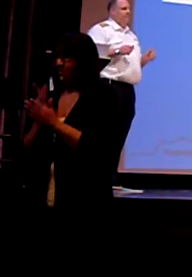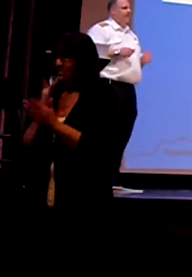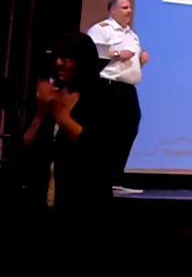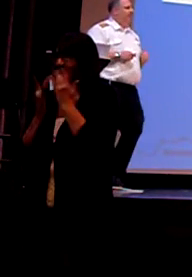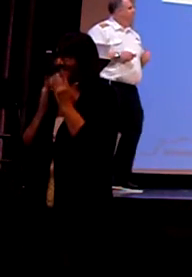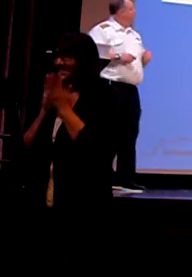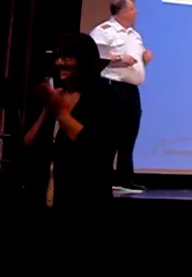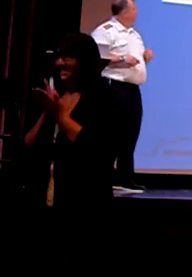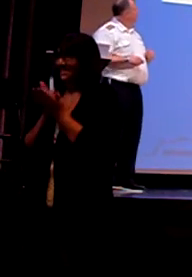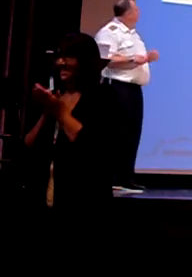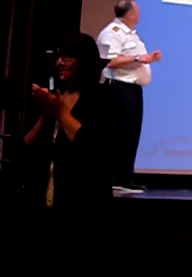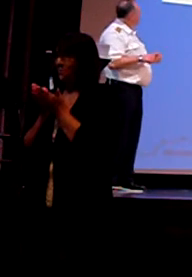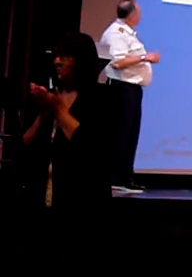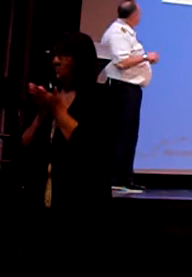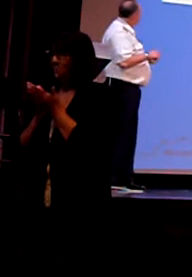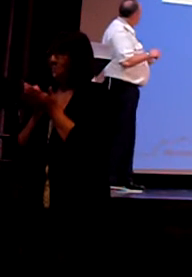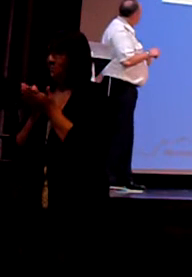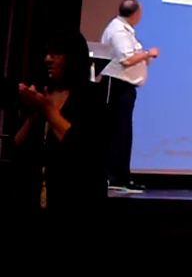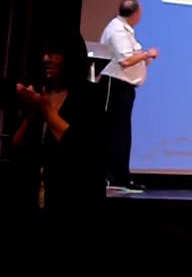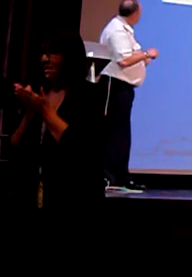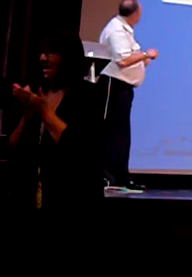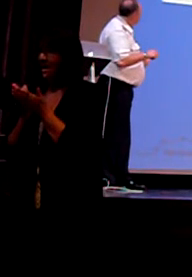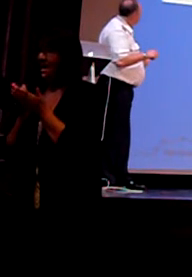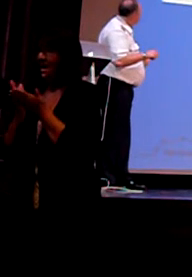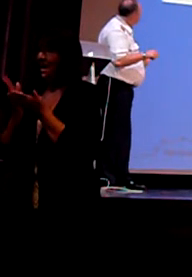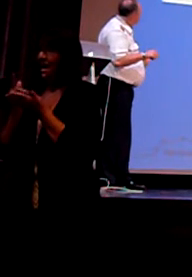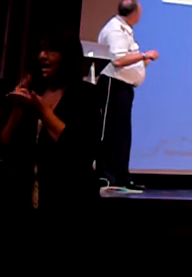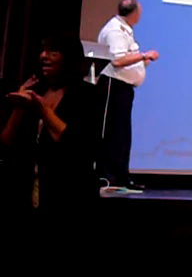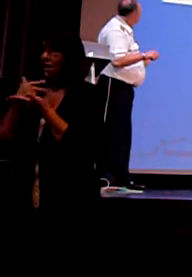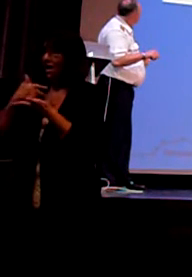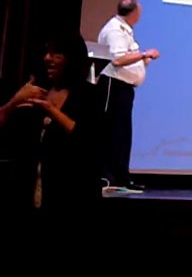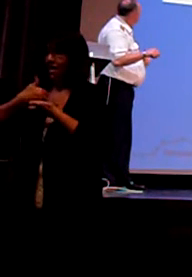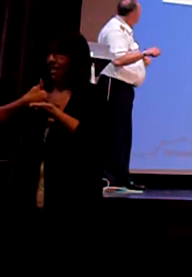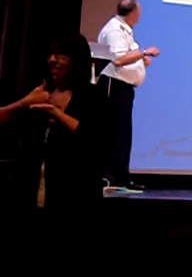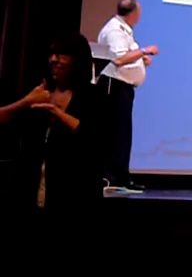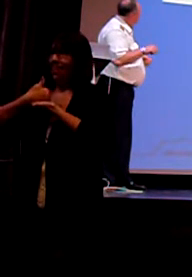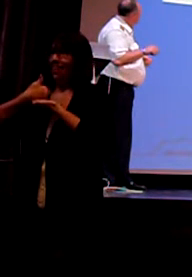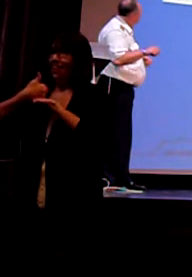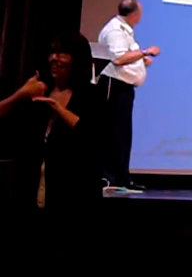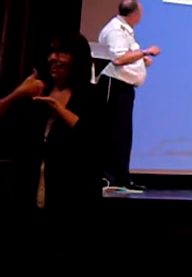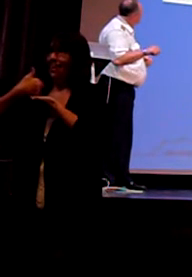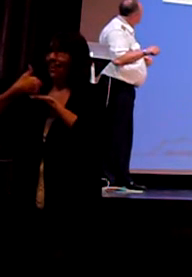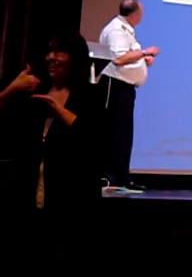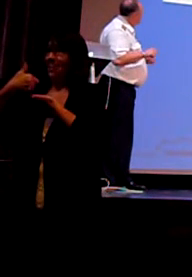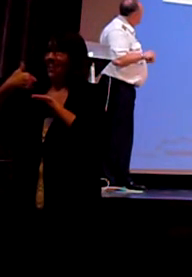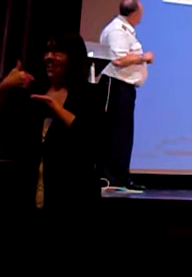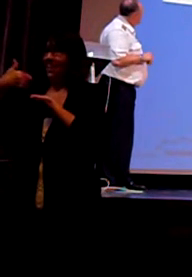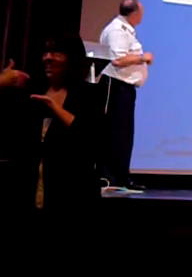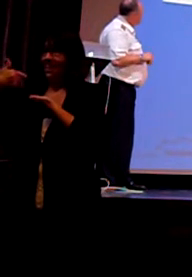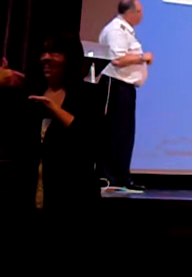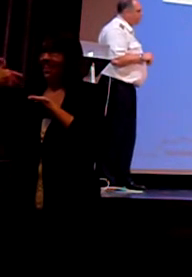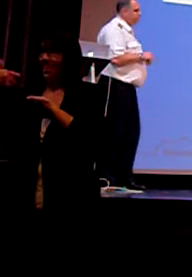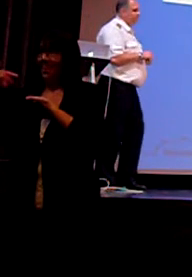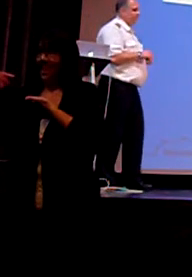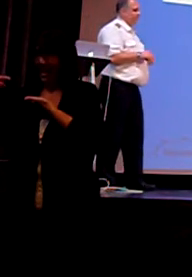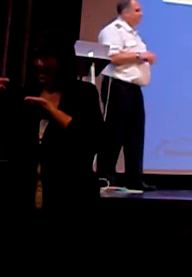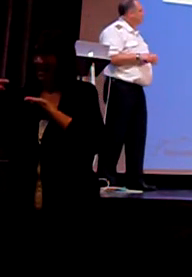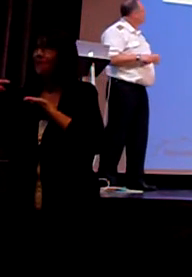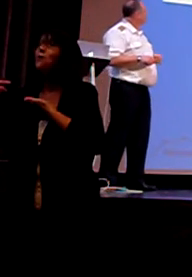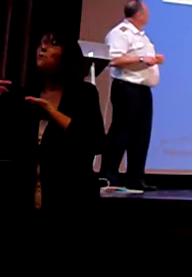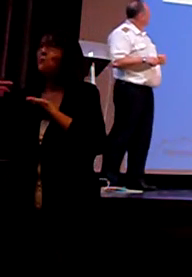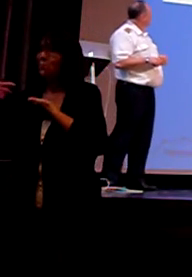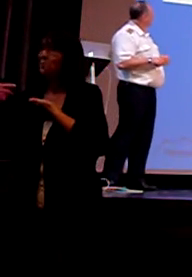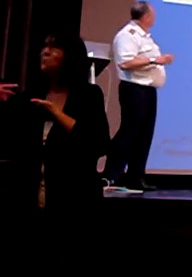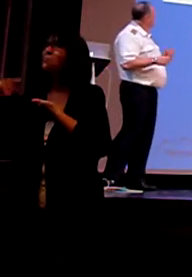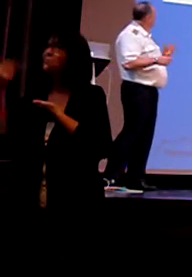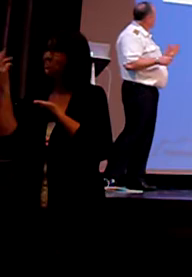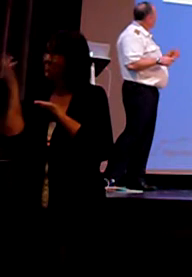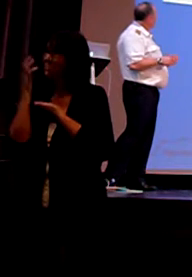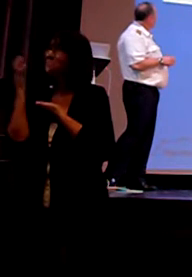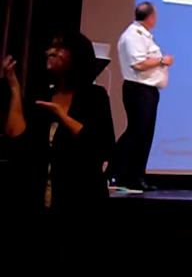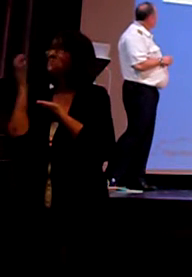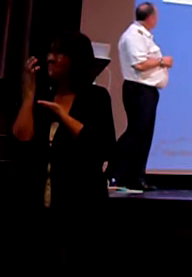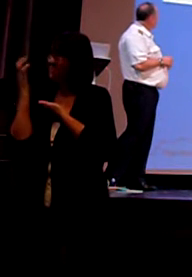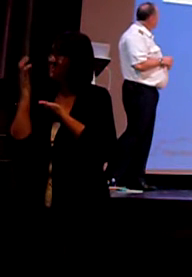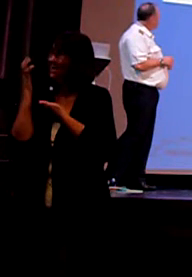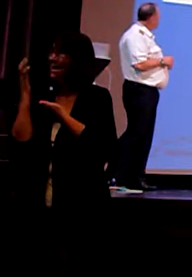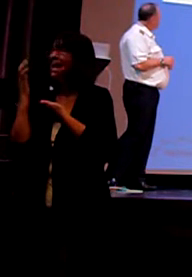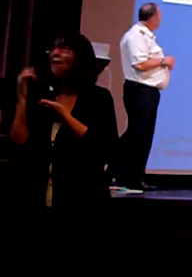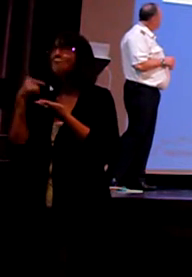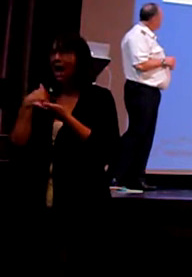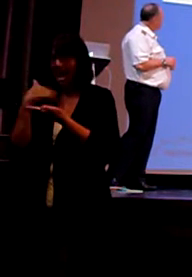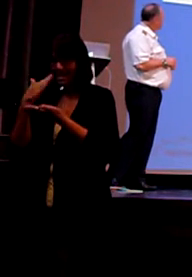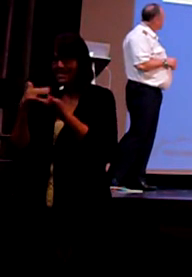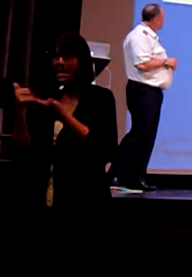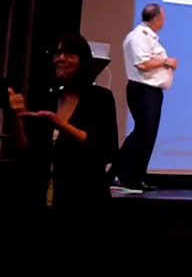And to take out the ship and bagging it out into the river Loire, that was fantastic. And we had a bit of